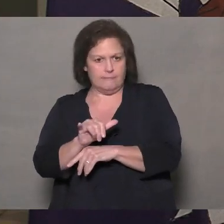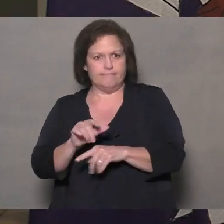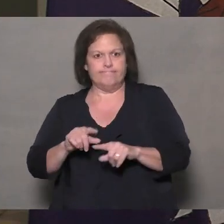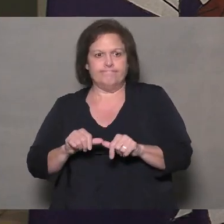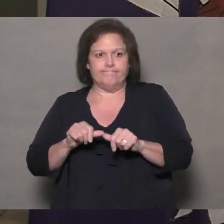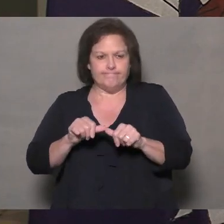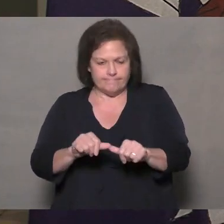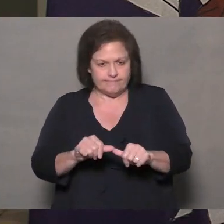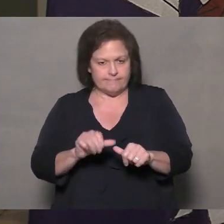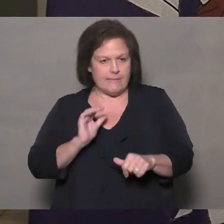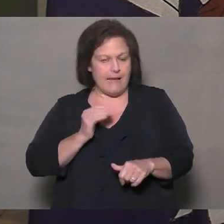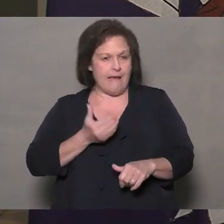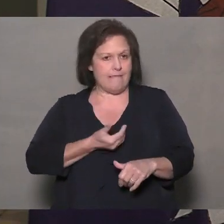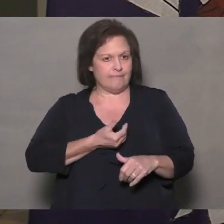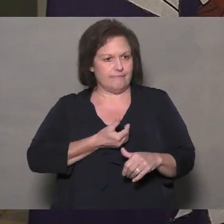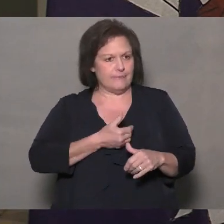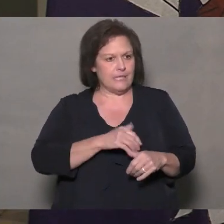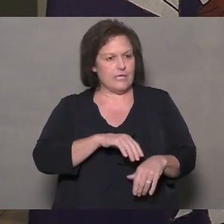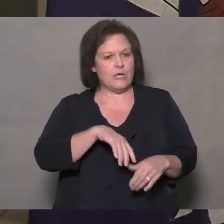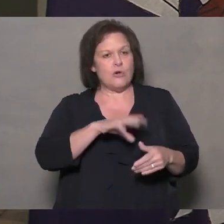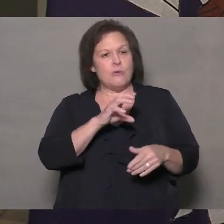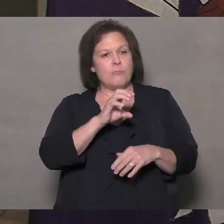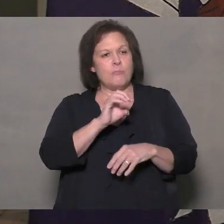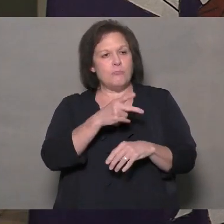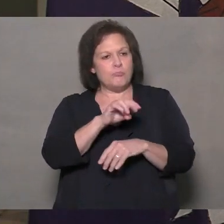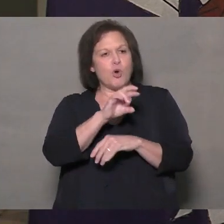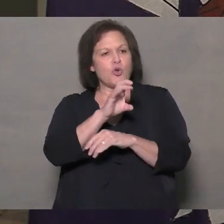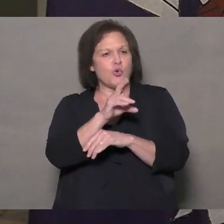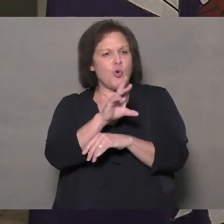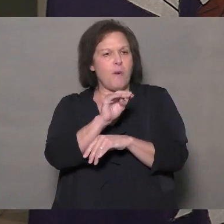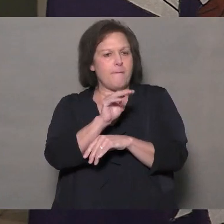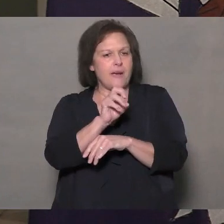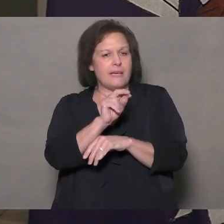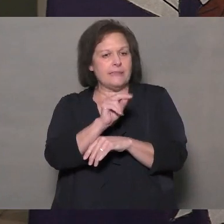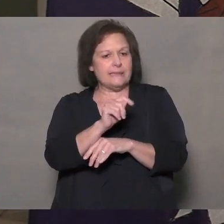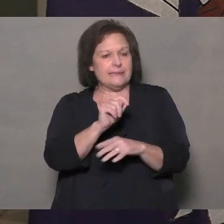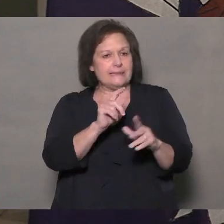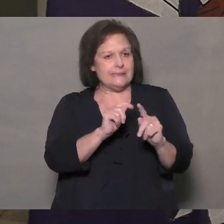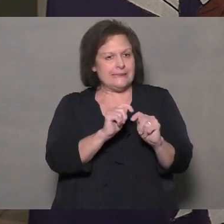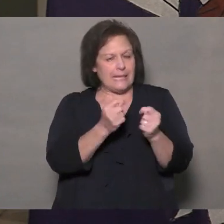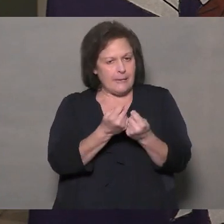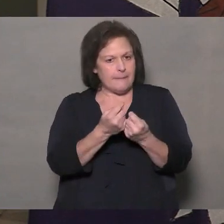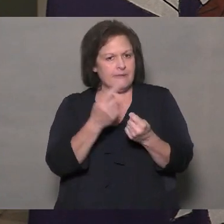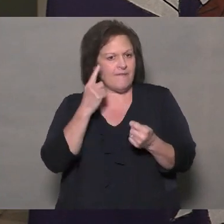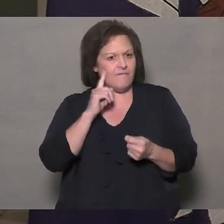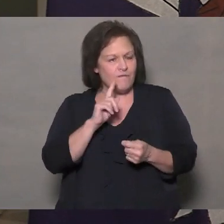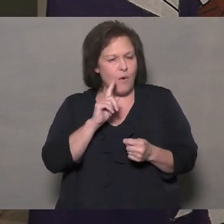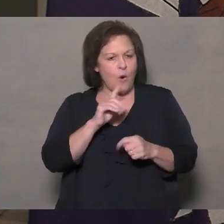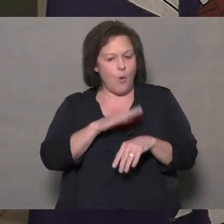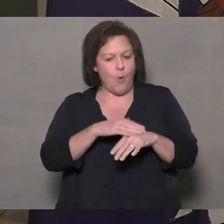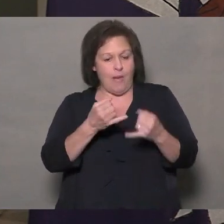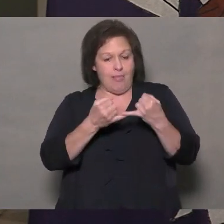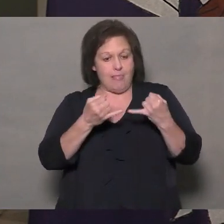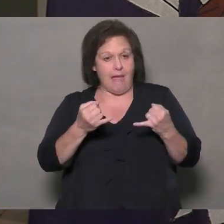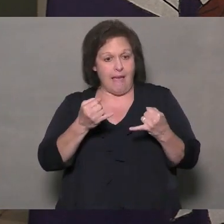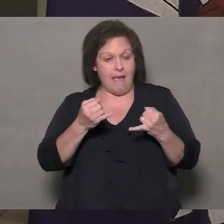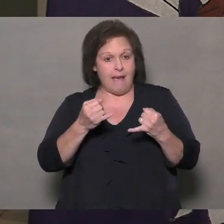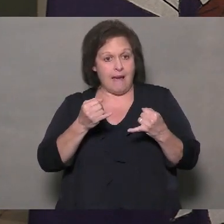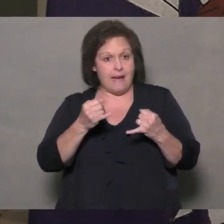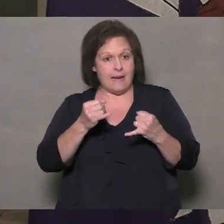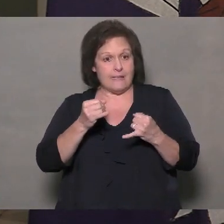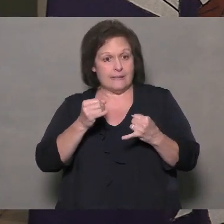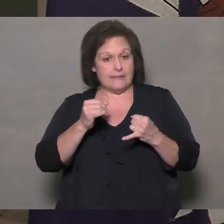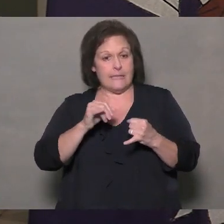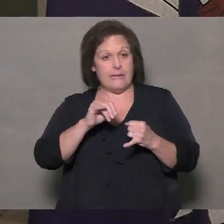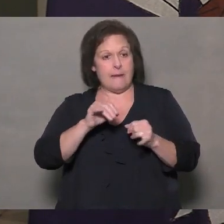Our procurement team rapidly transitioned to online bidding, you know, that bidding process,